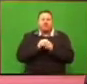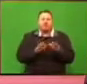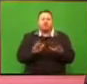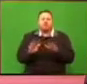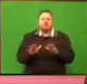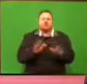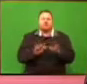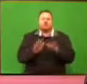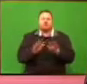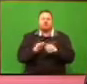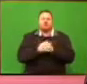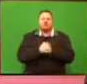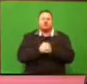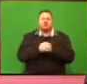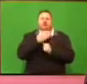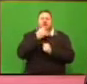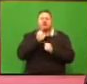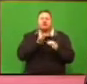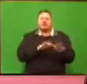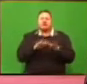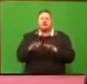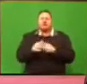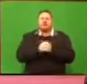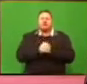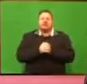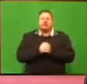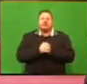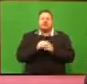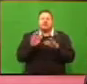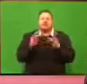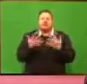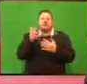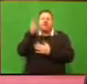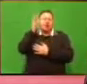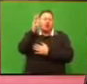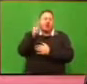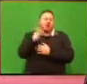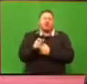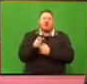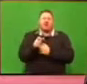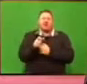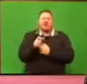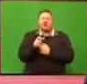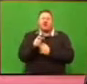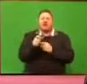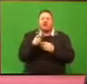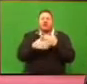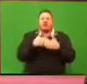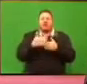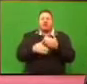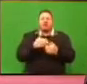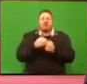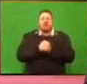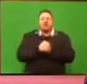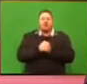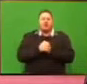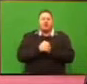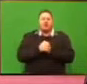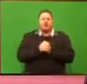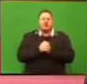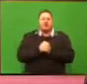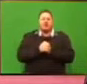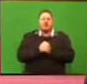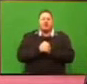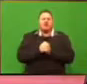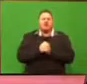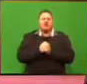Can we all be in order and allow the speaker on the podium to proceed? I will go back